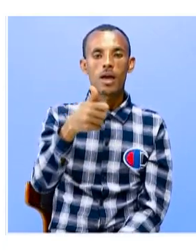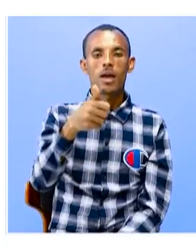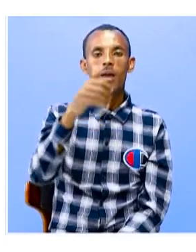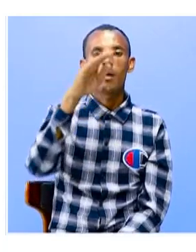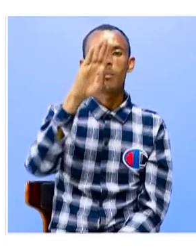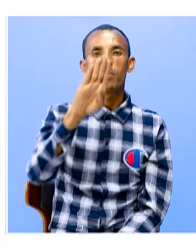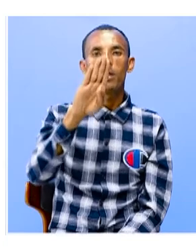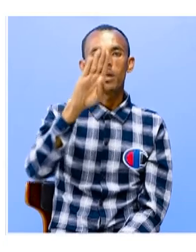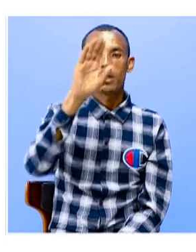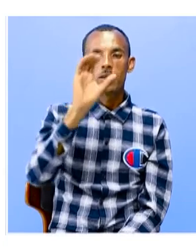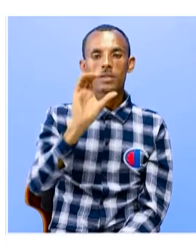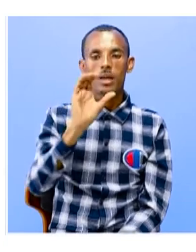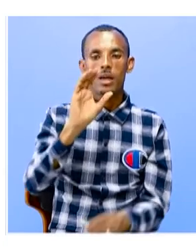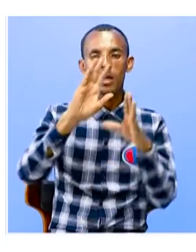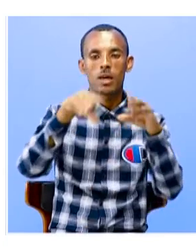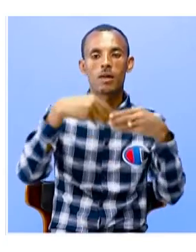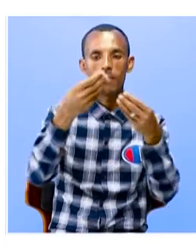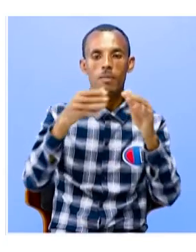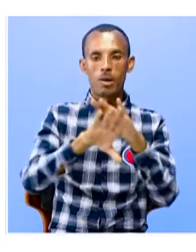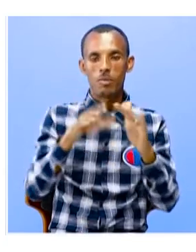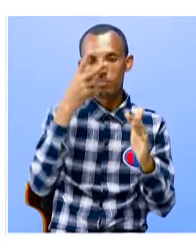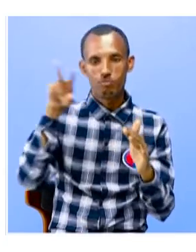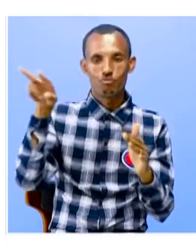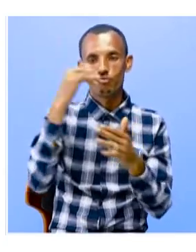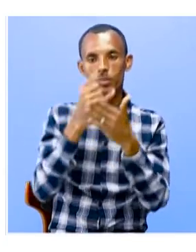ABC given below.